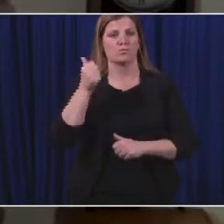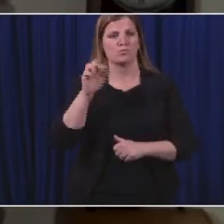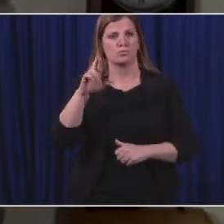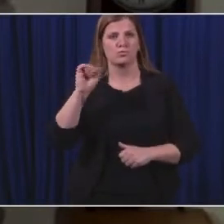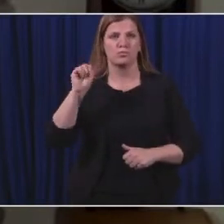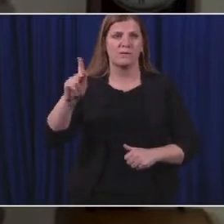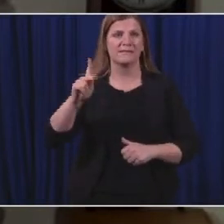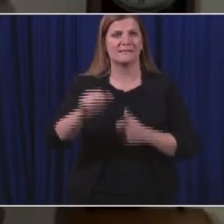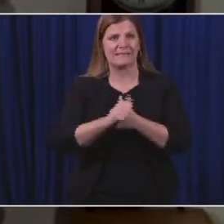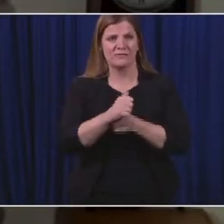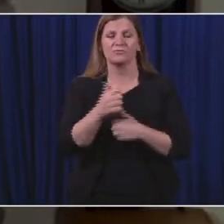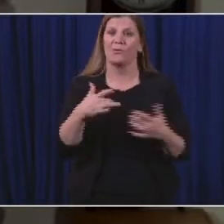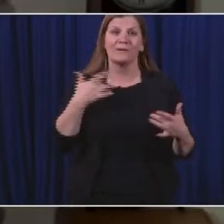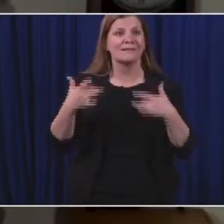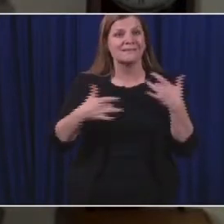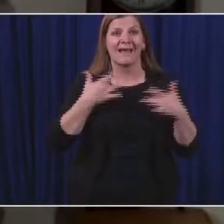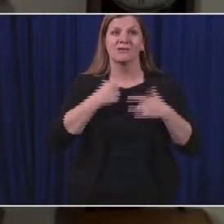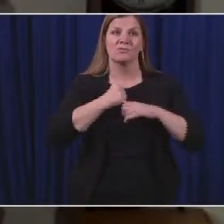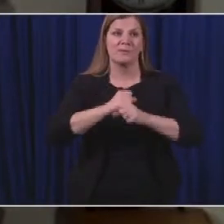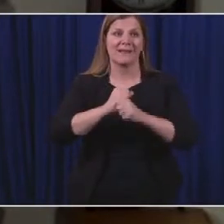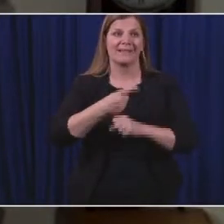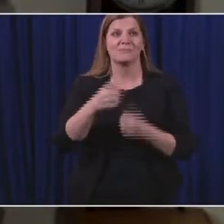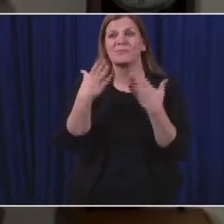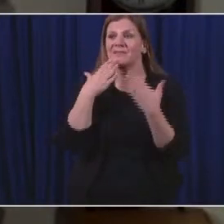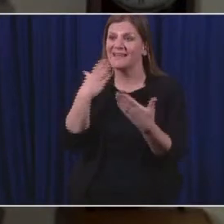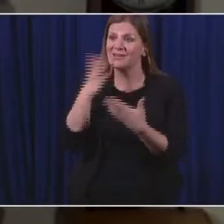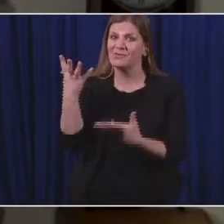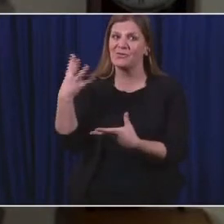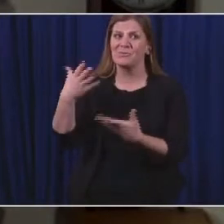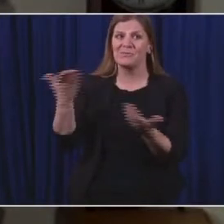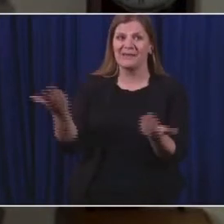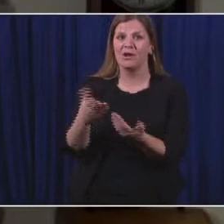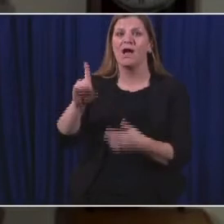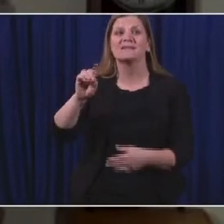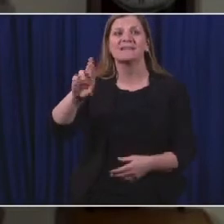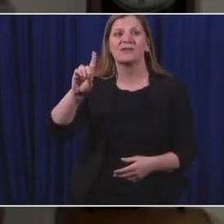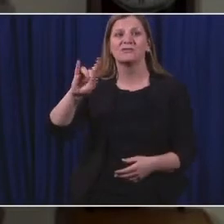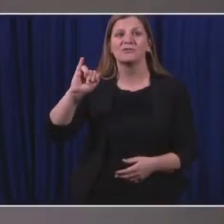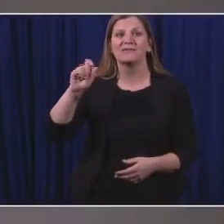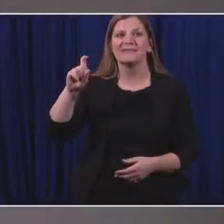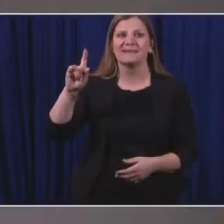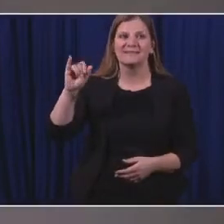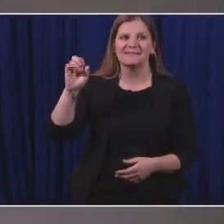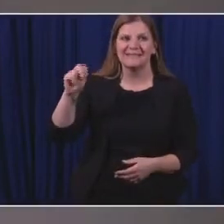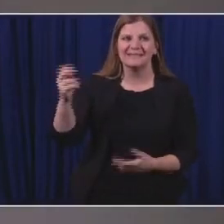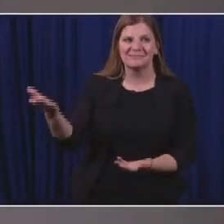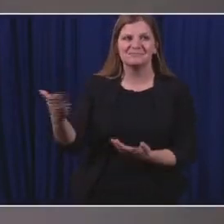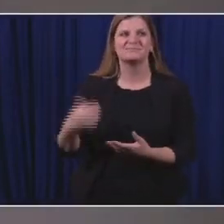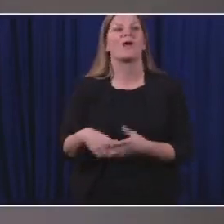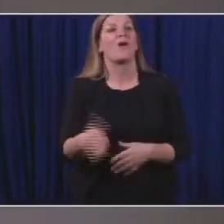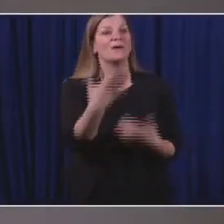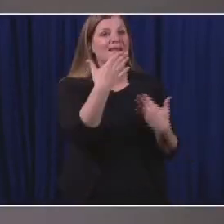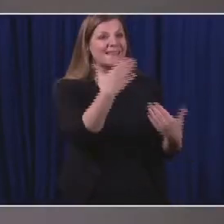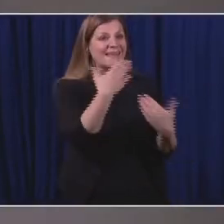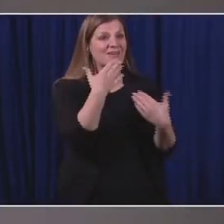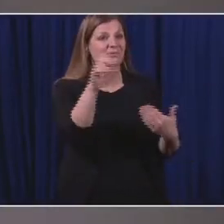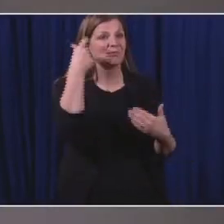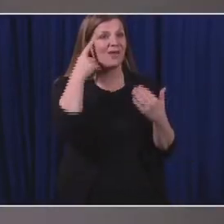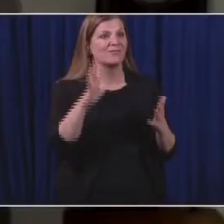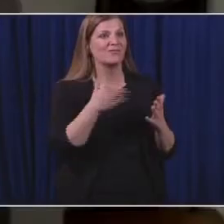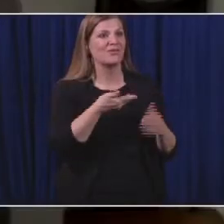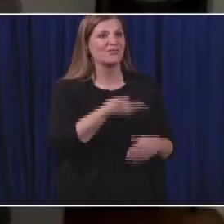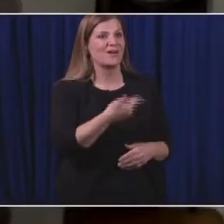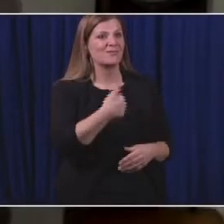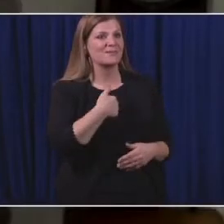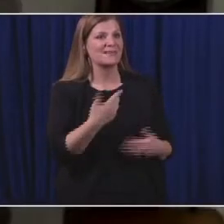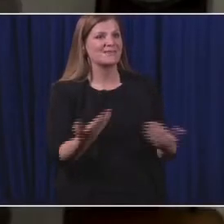Dixon, thank you for joining us. Thank you so much, Governor, for having me here. I'm very excited to be here. So